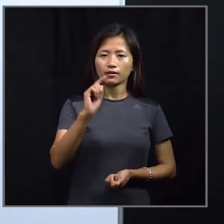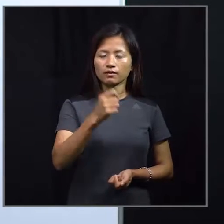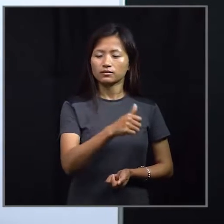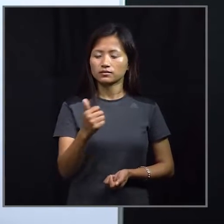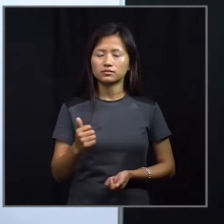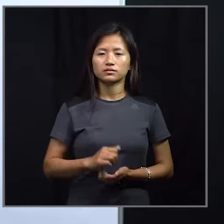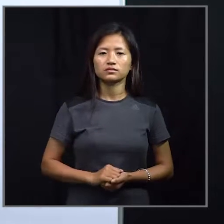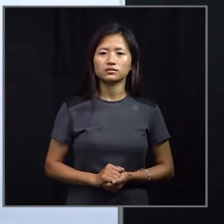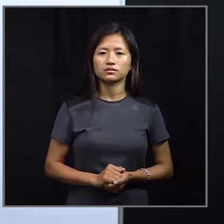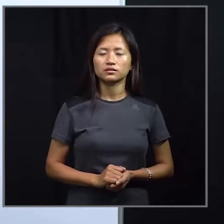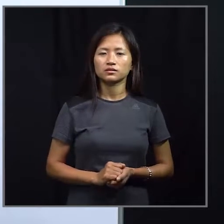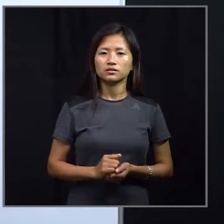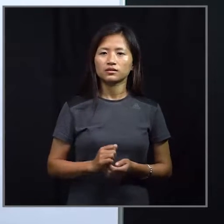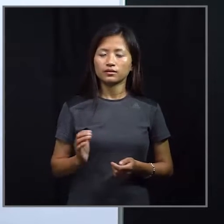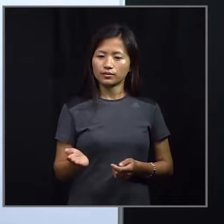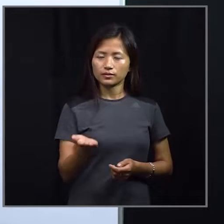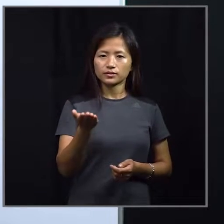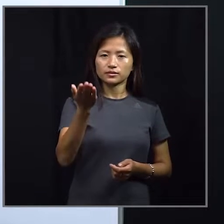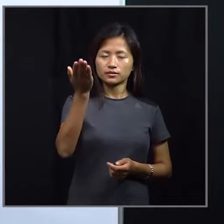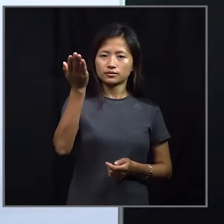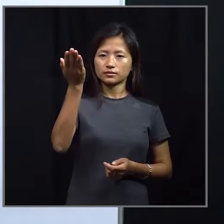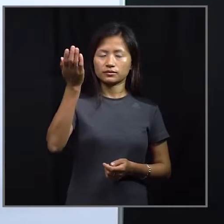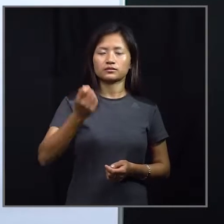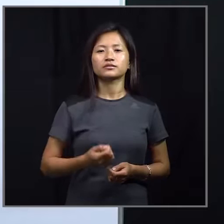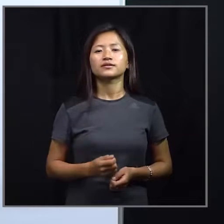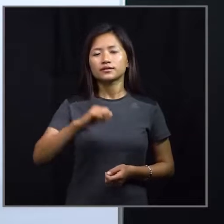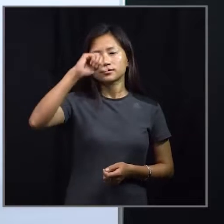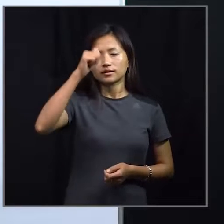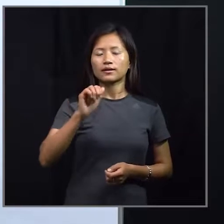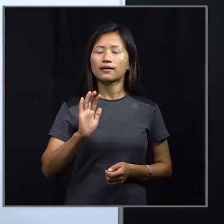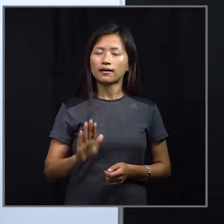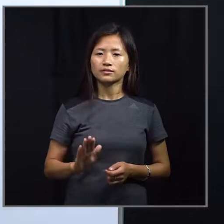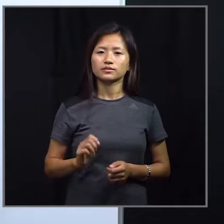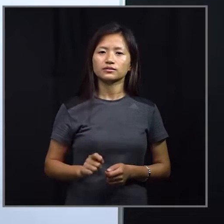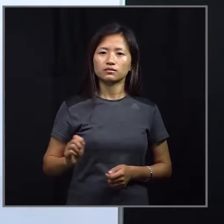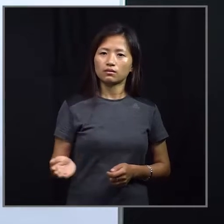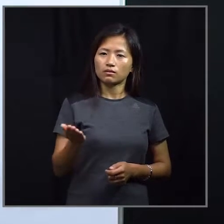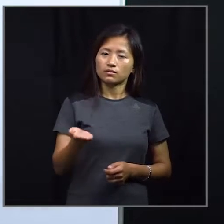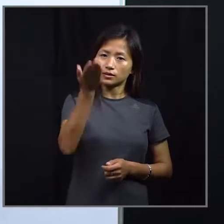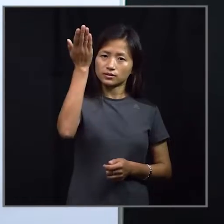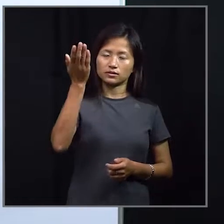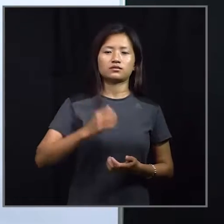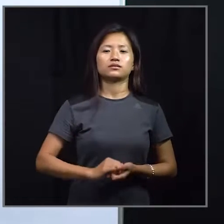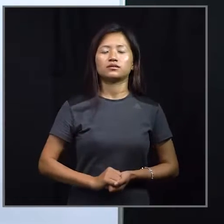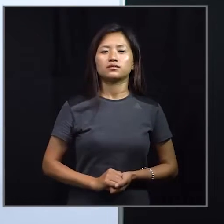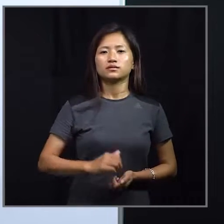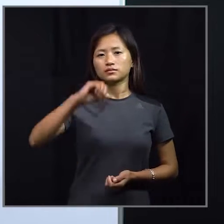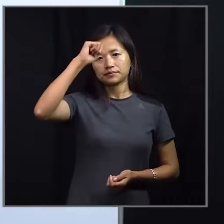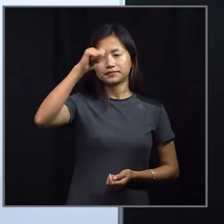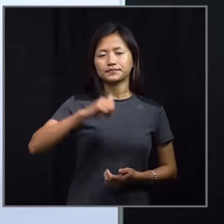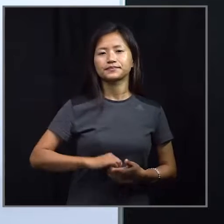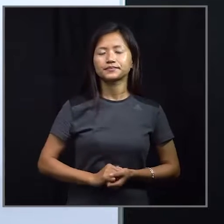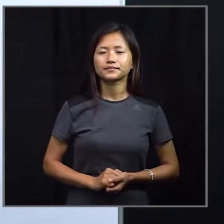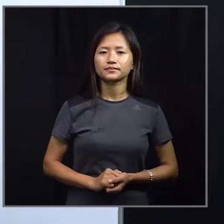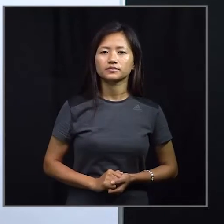is prices in India has been rising. That's it. They just mentioned prices has been rising in India.